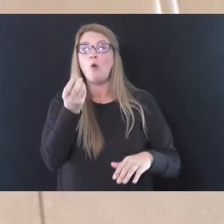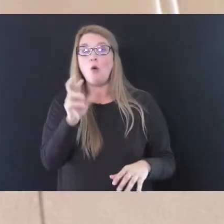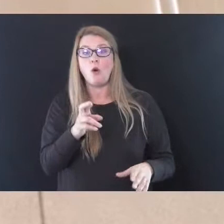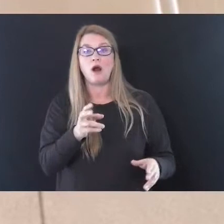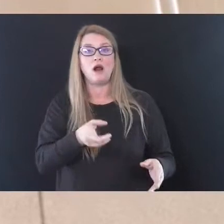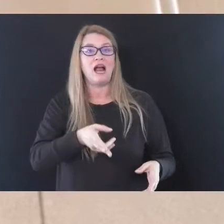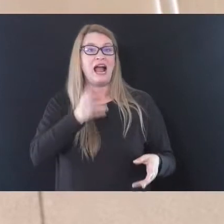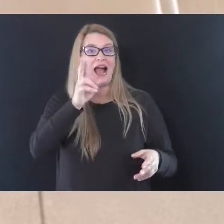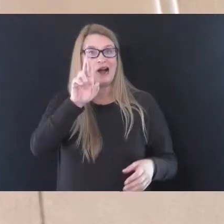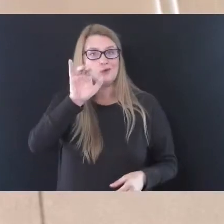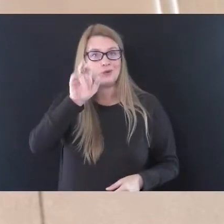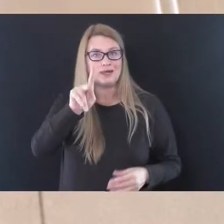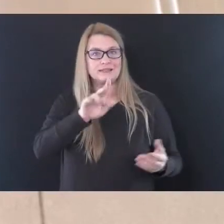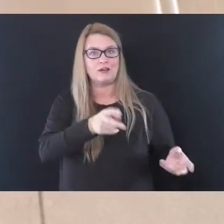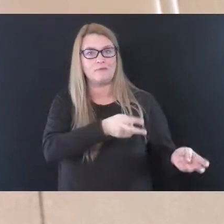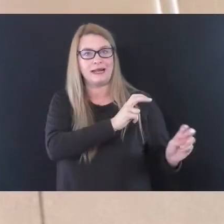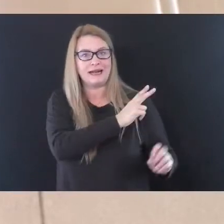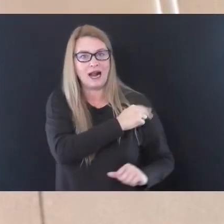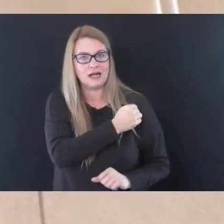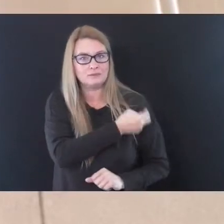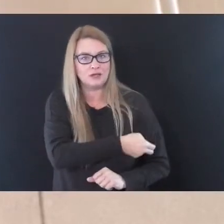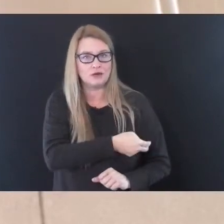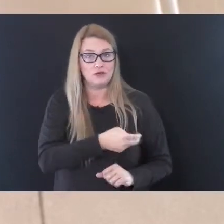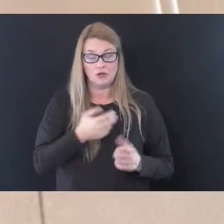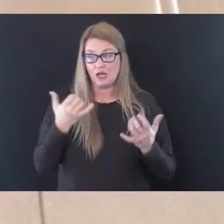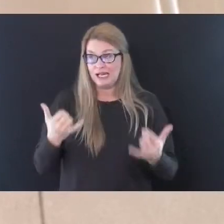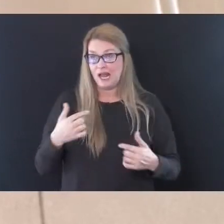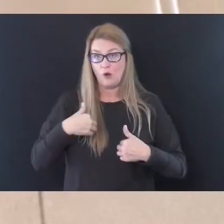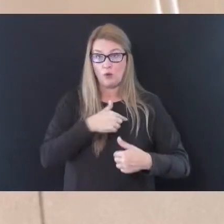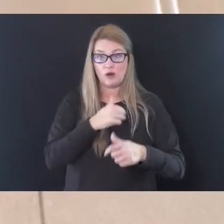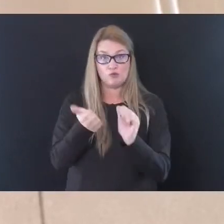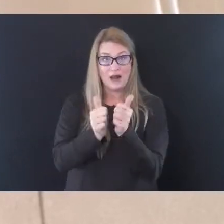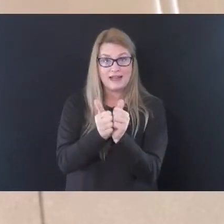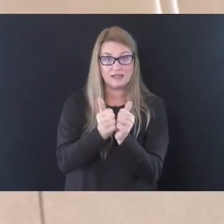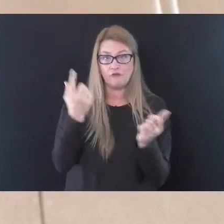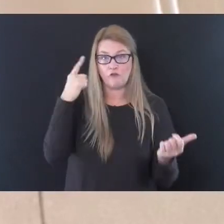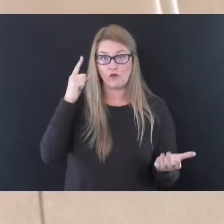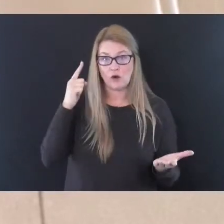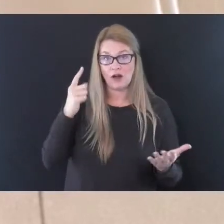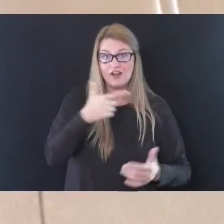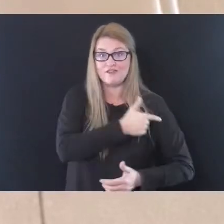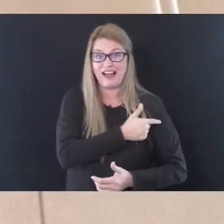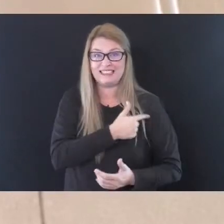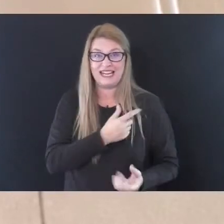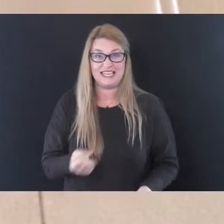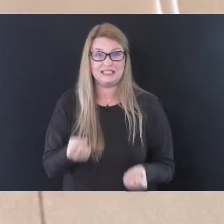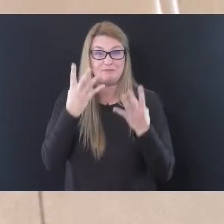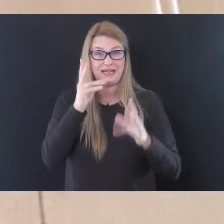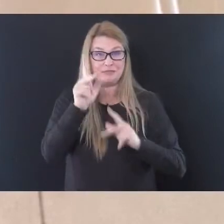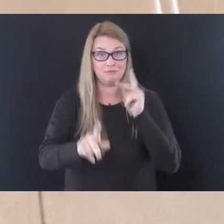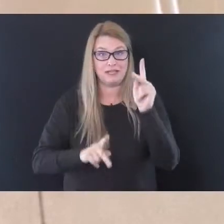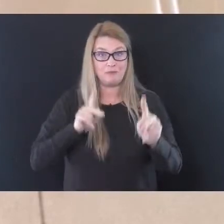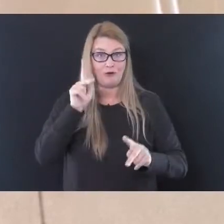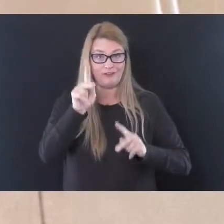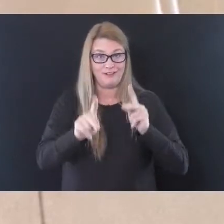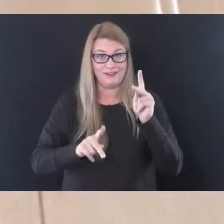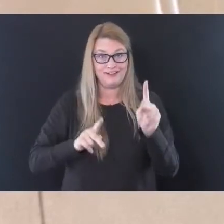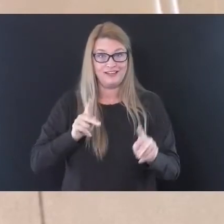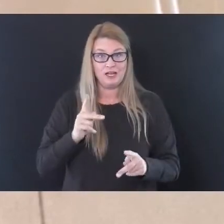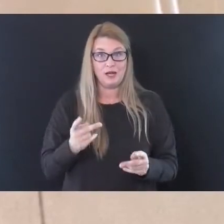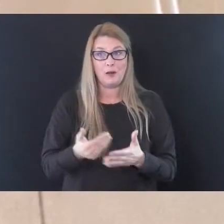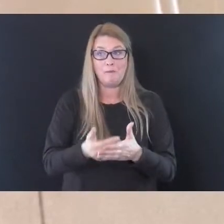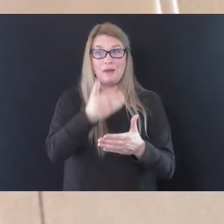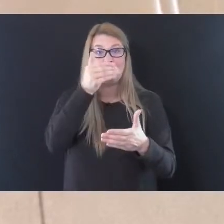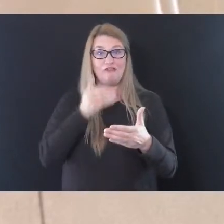hospitalized. We also are in a race to vaccinate as many people as possible before the variants come to